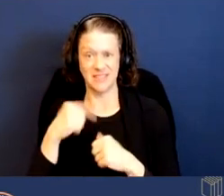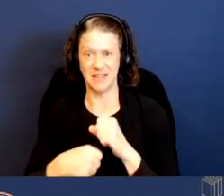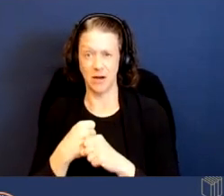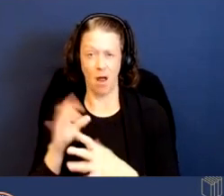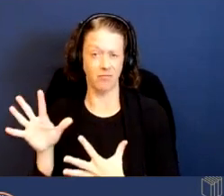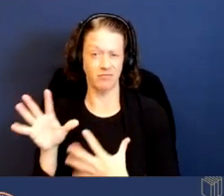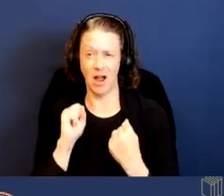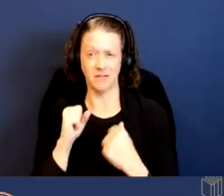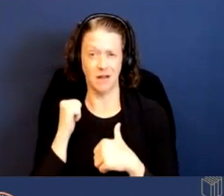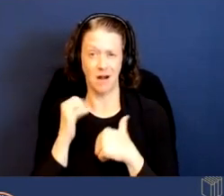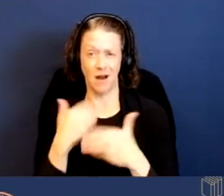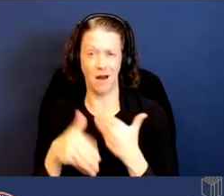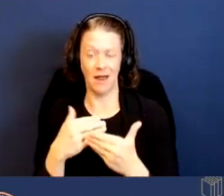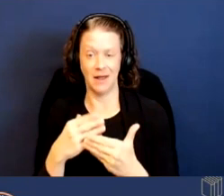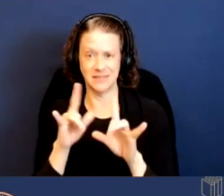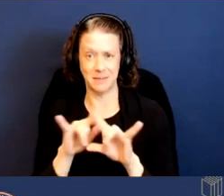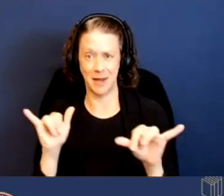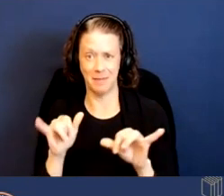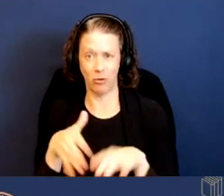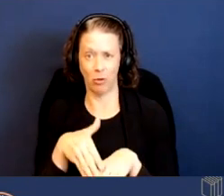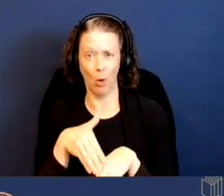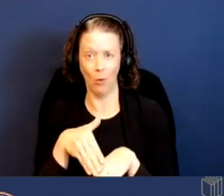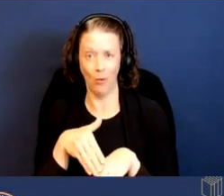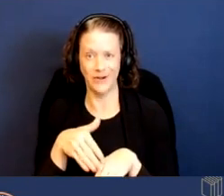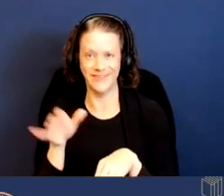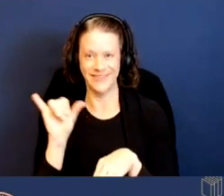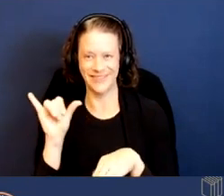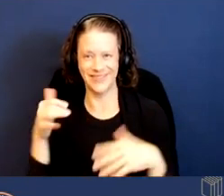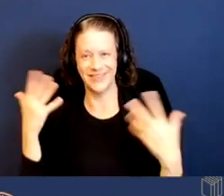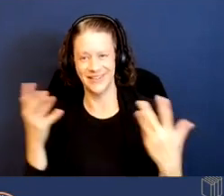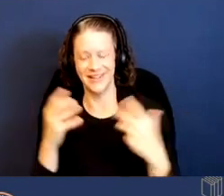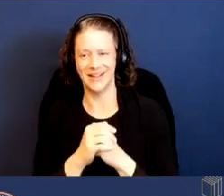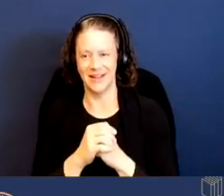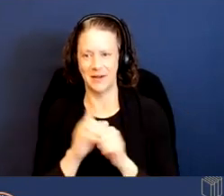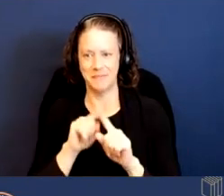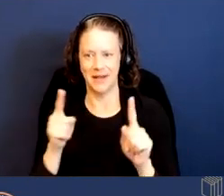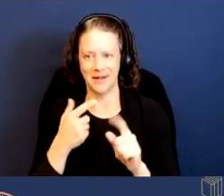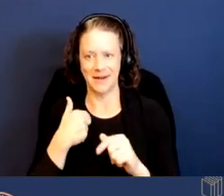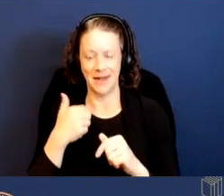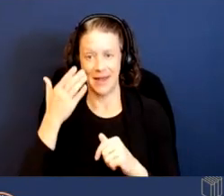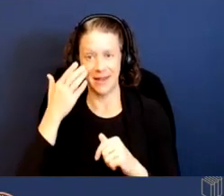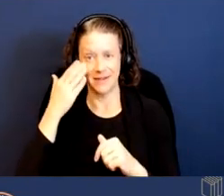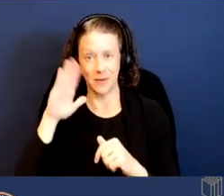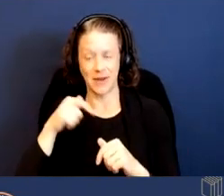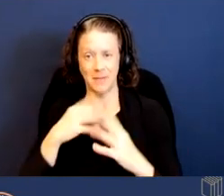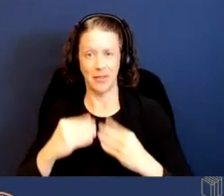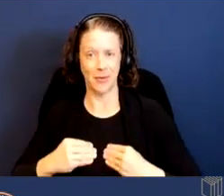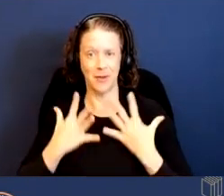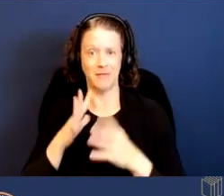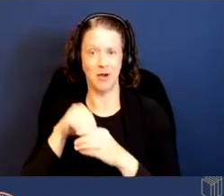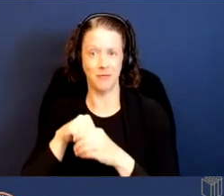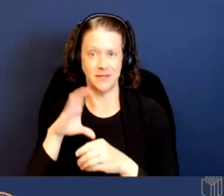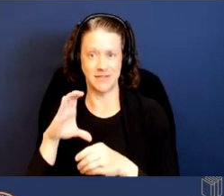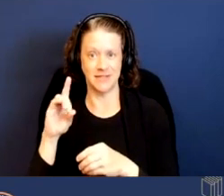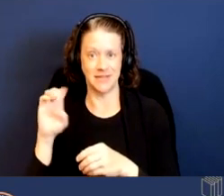it's sometimes one of the slowest years of my life as well. But I'm thrilled to be with CDE